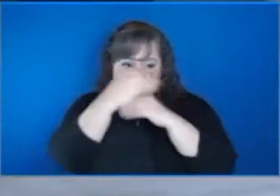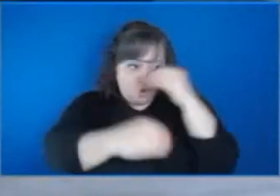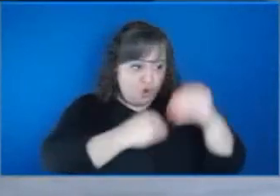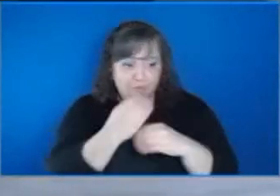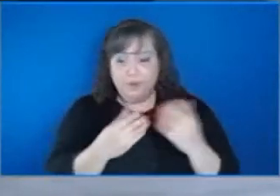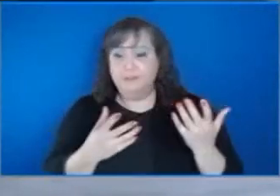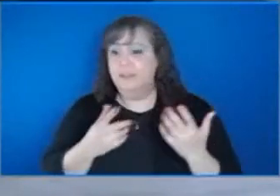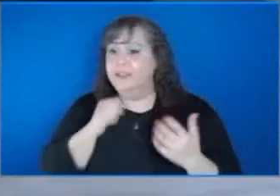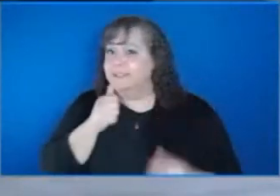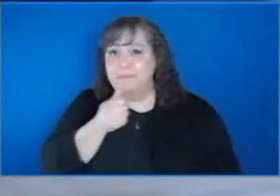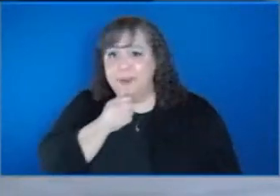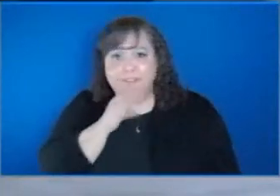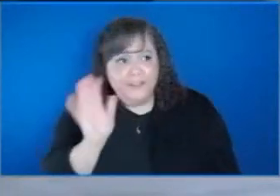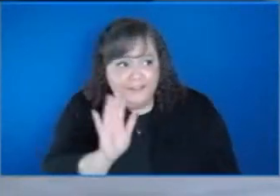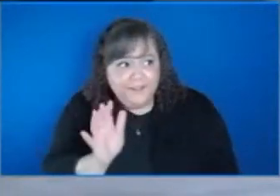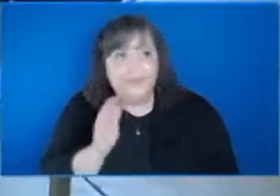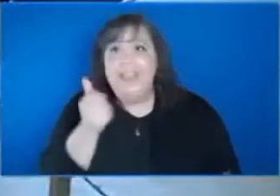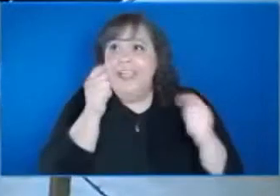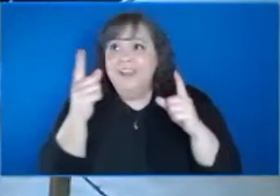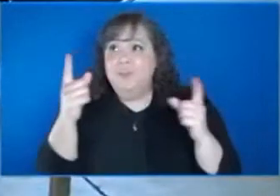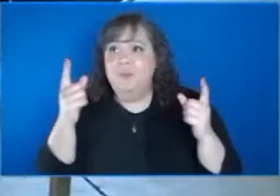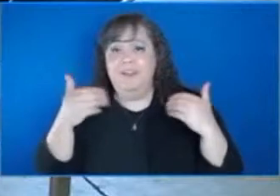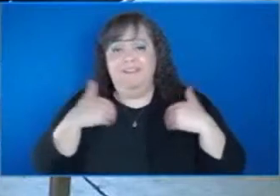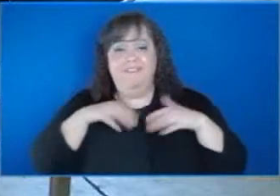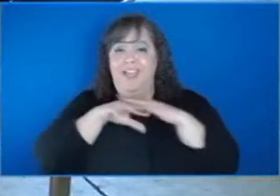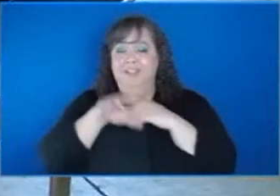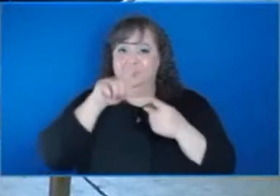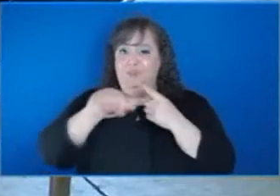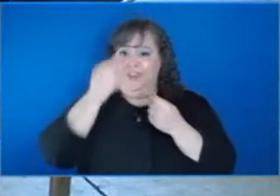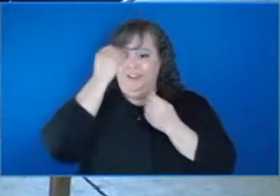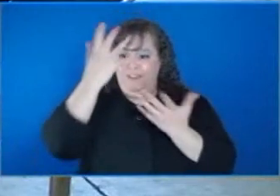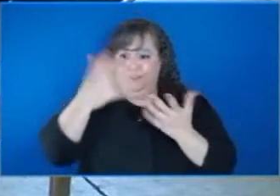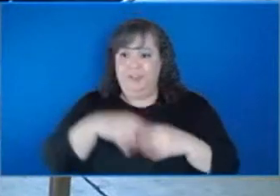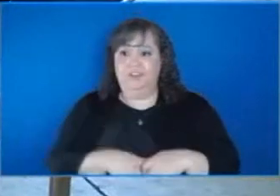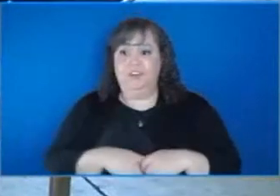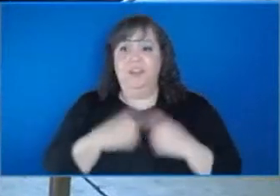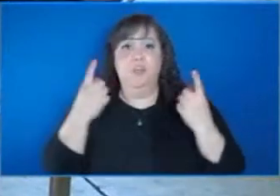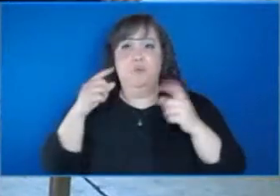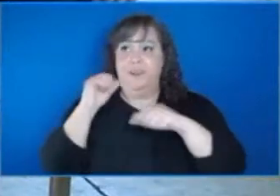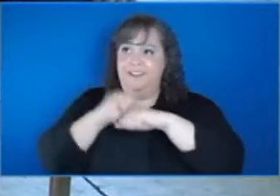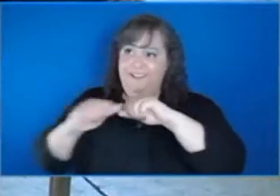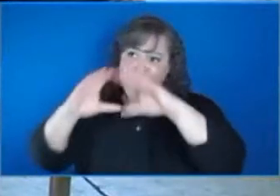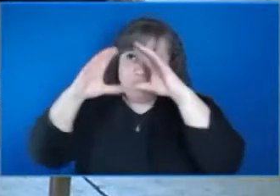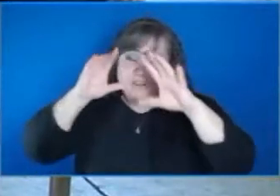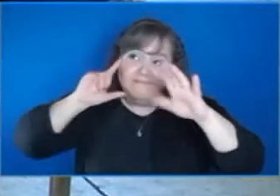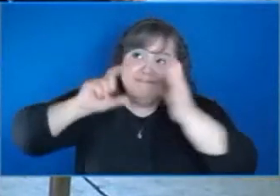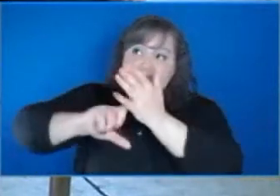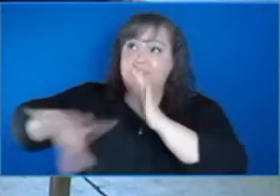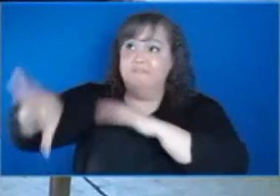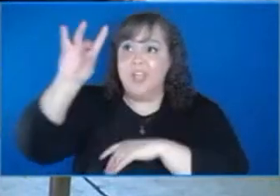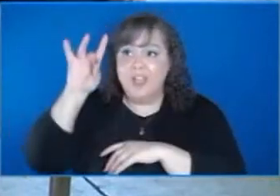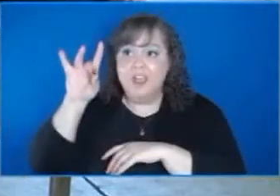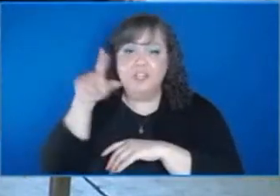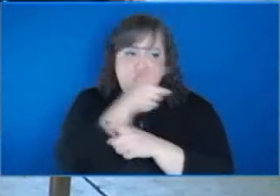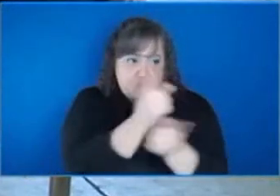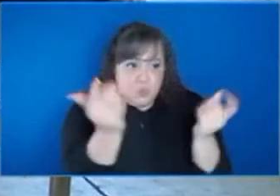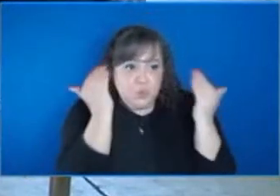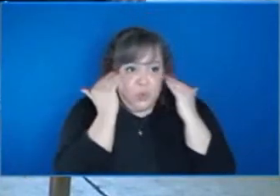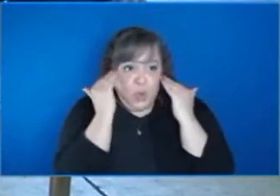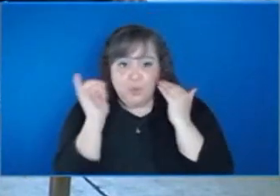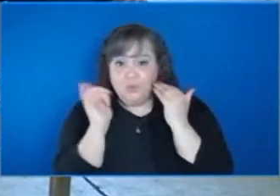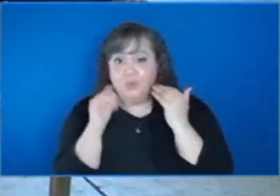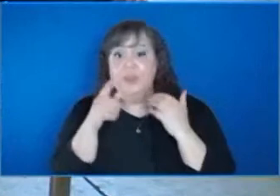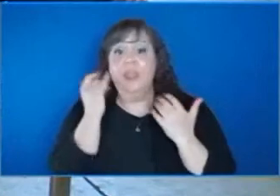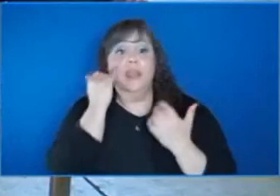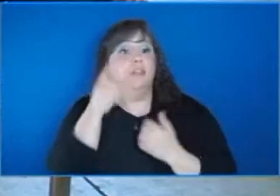So As soon as an asteroid's discovered, you can know about it too, right? That's I mean, right. it's out there. Yeah. So maybe you took the Planetary Defender quiz, it whet